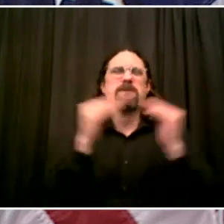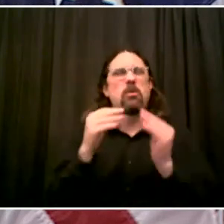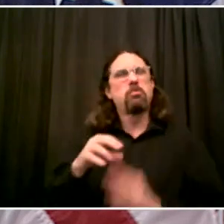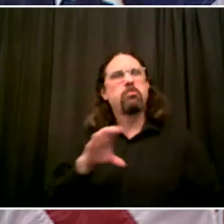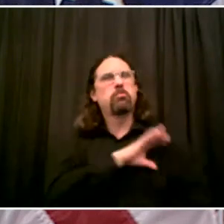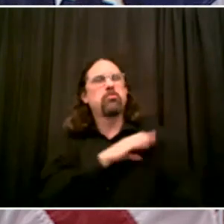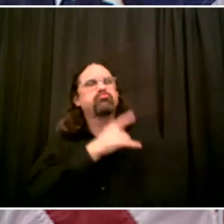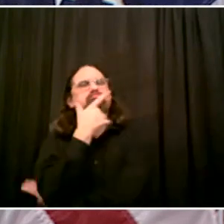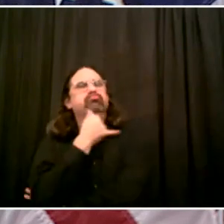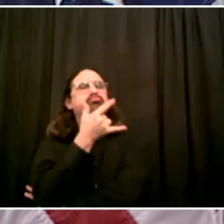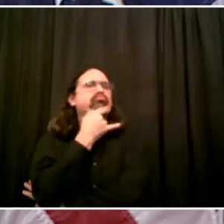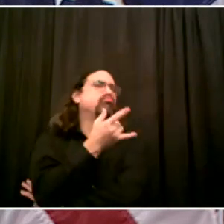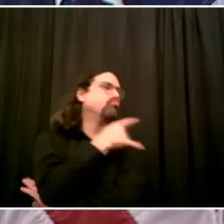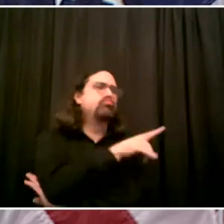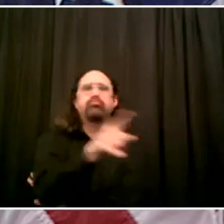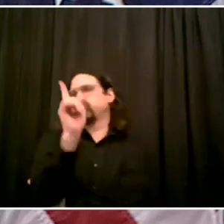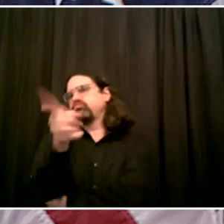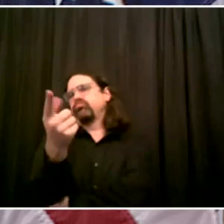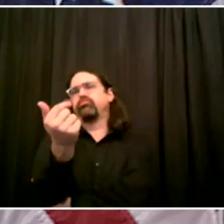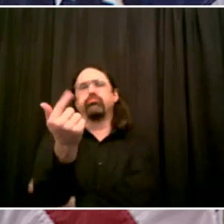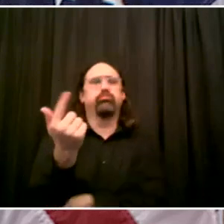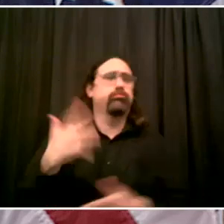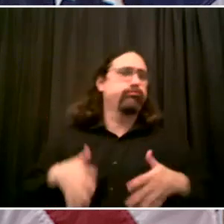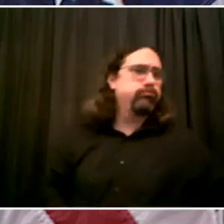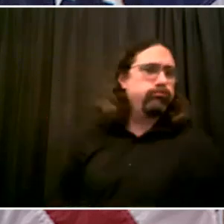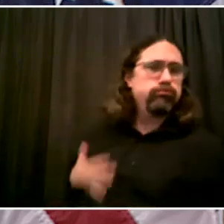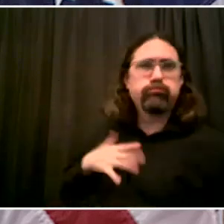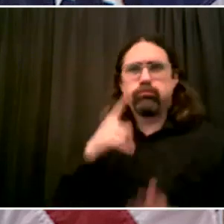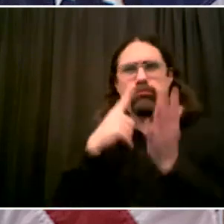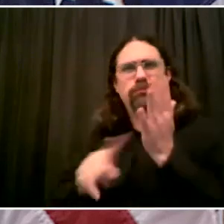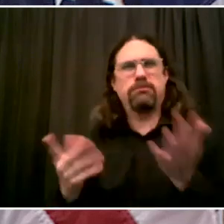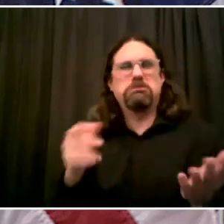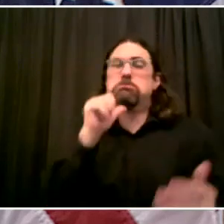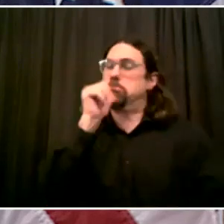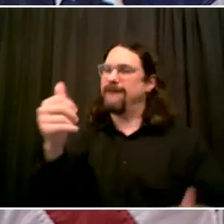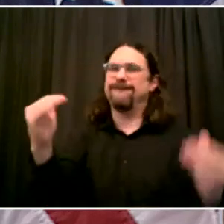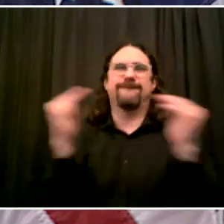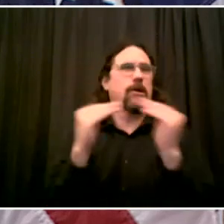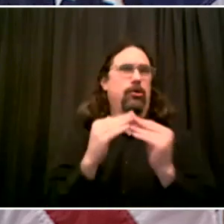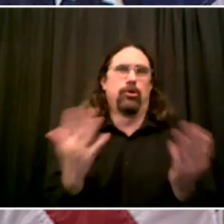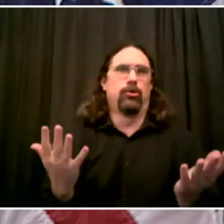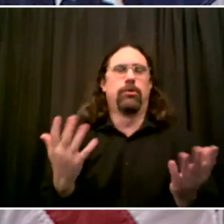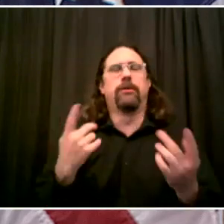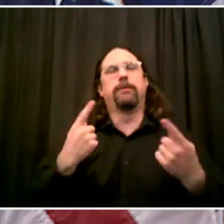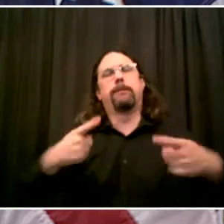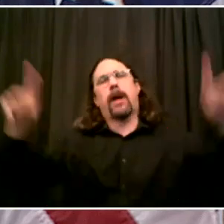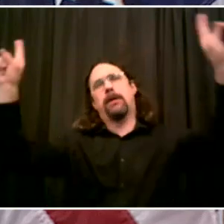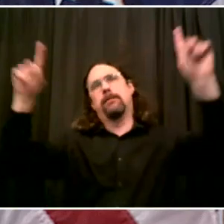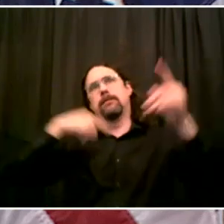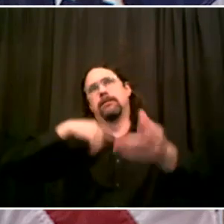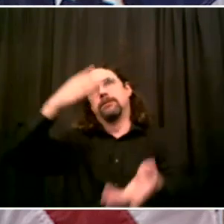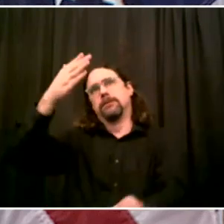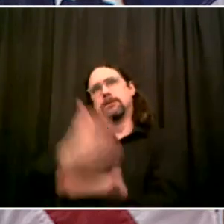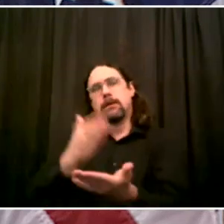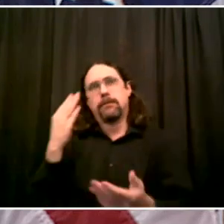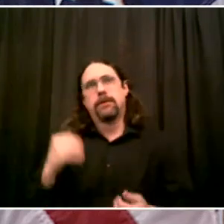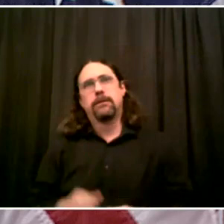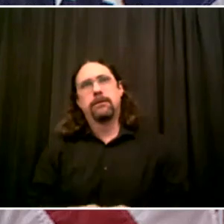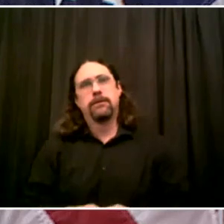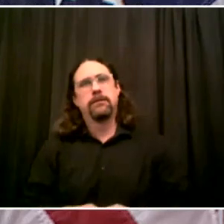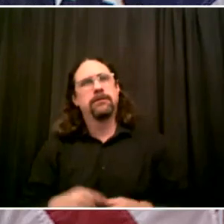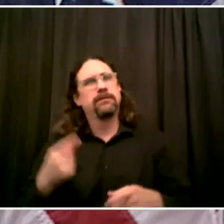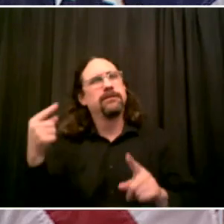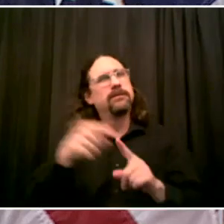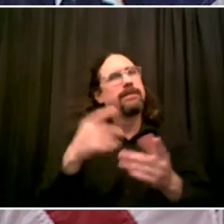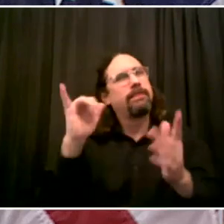much better it feels to just be able to walk down the street, go to school, go to work, be treated with dignity and decency. We've